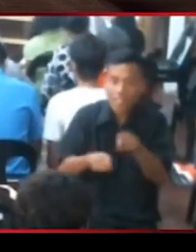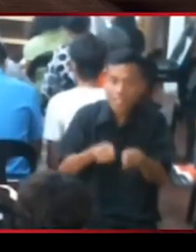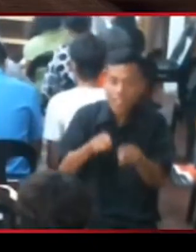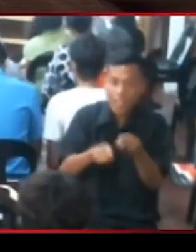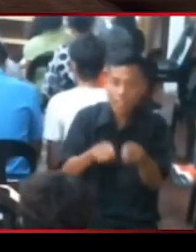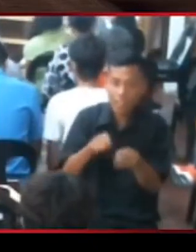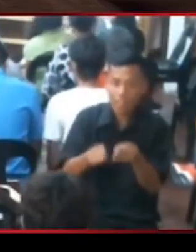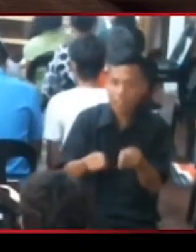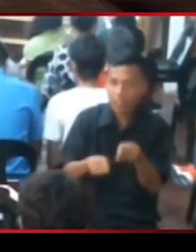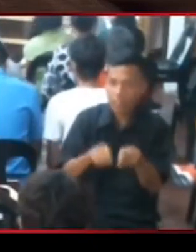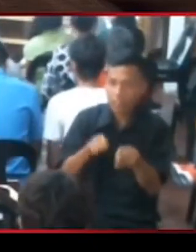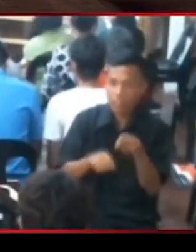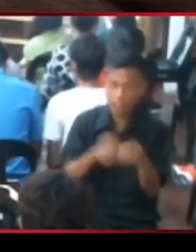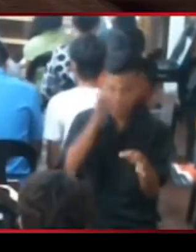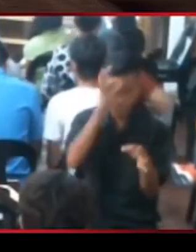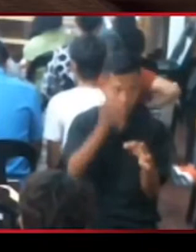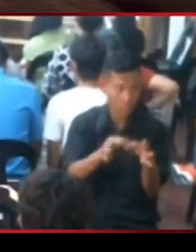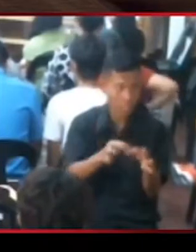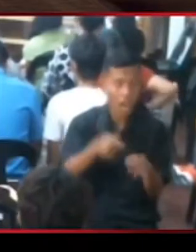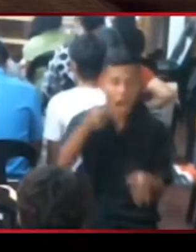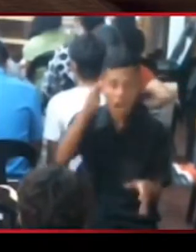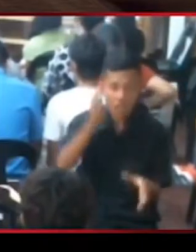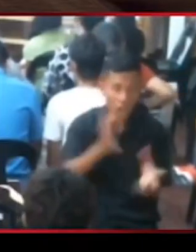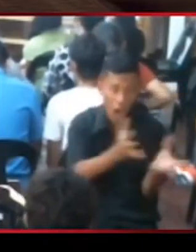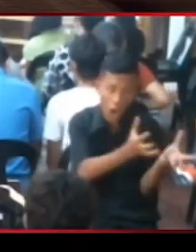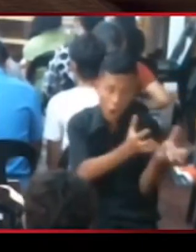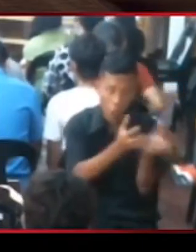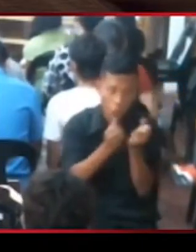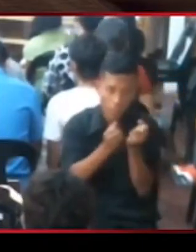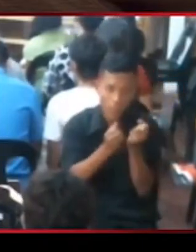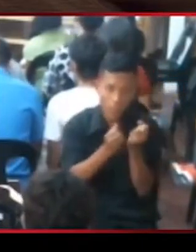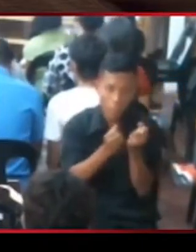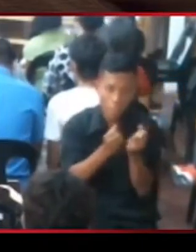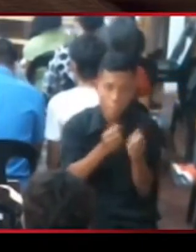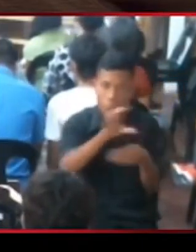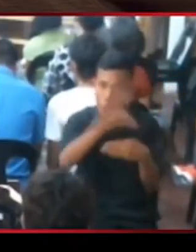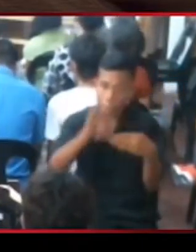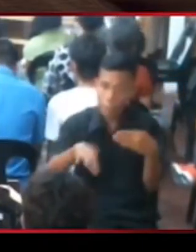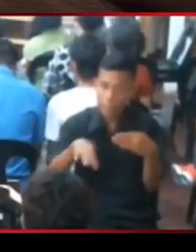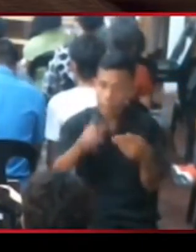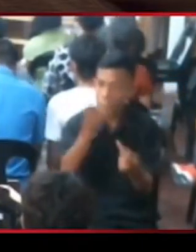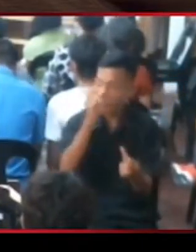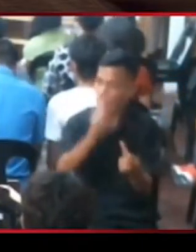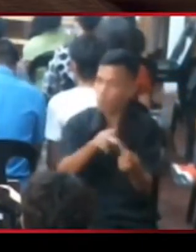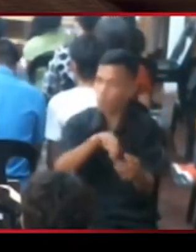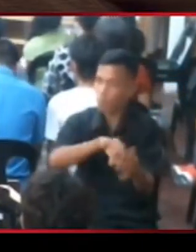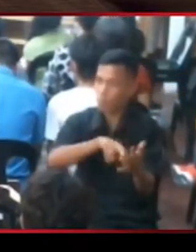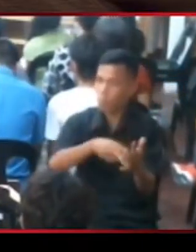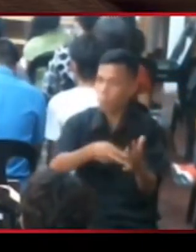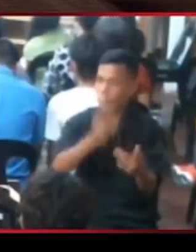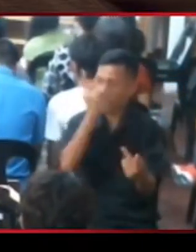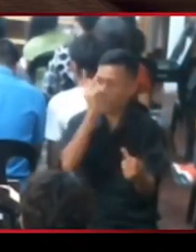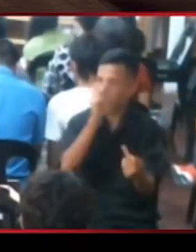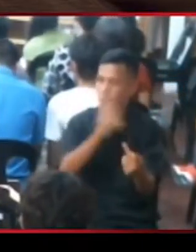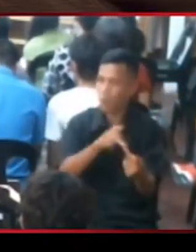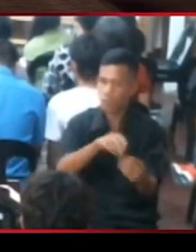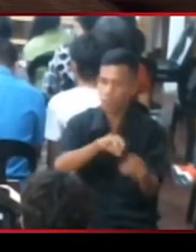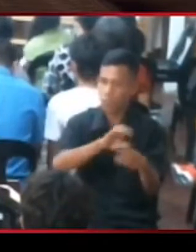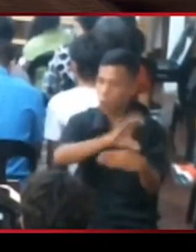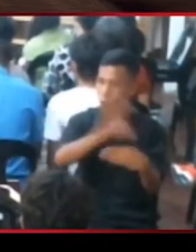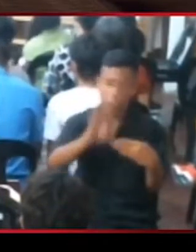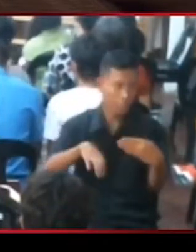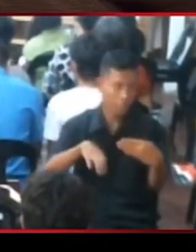faith, God wants us perfected, where he feels,